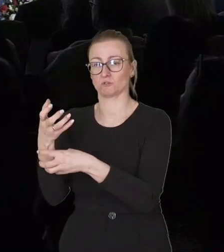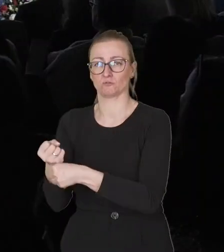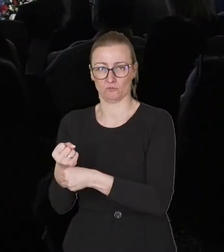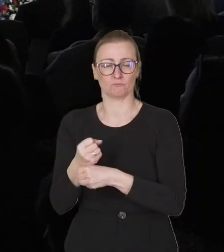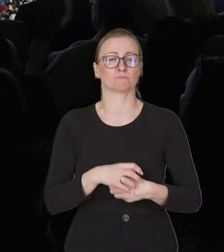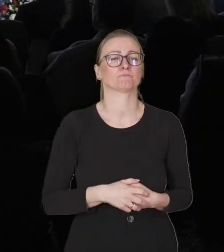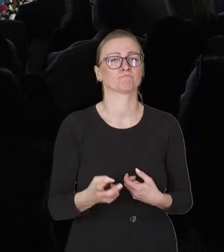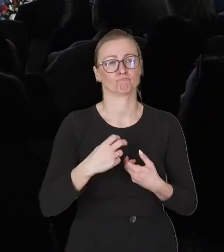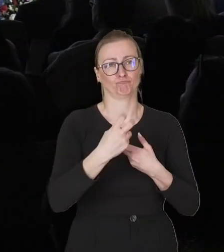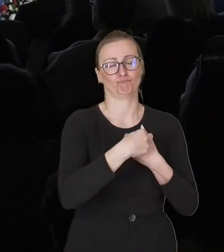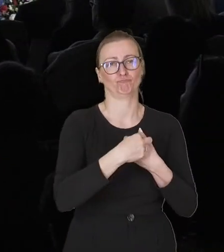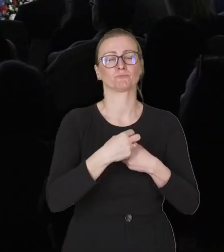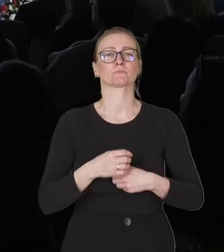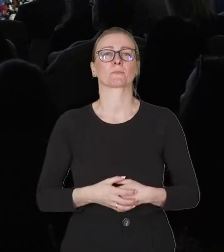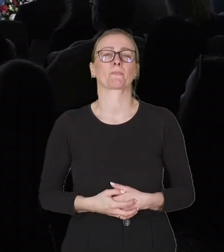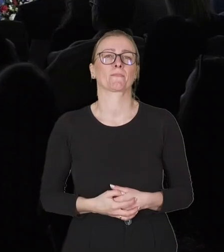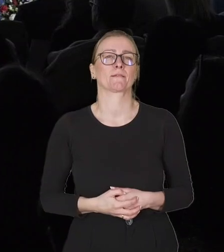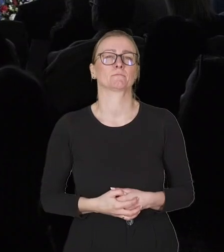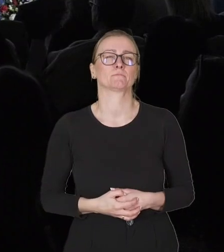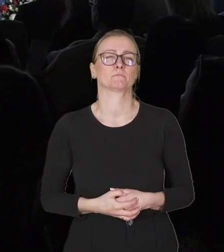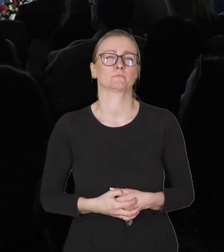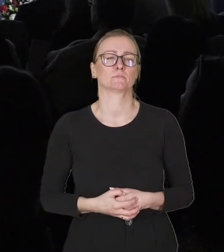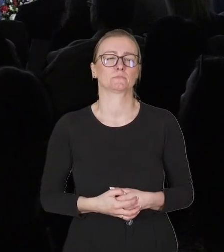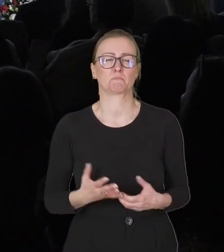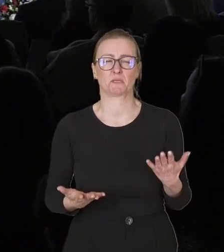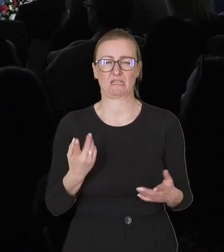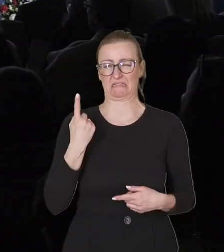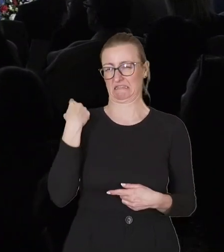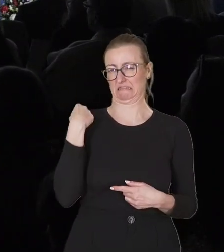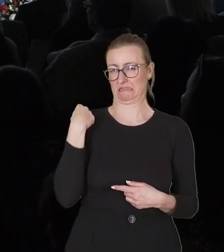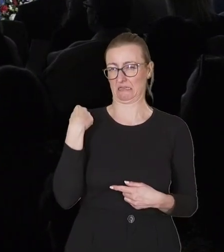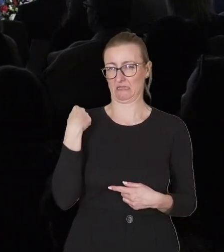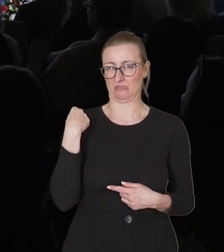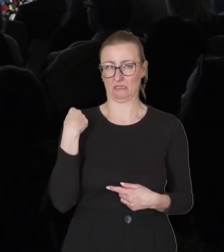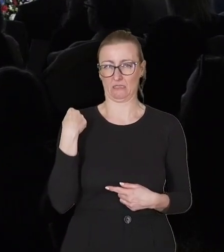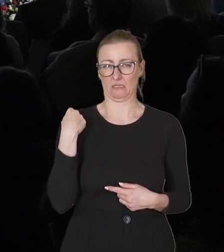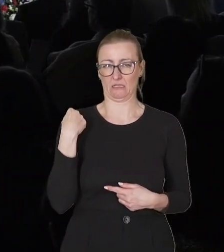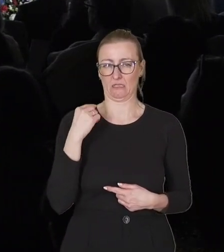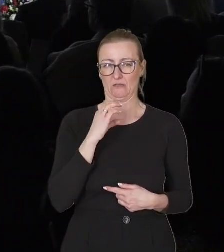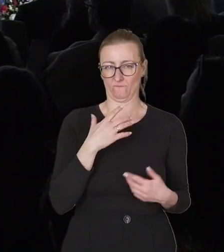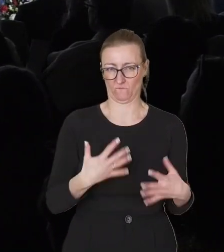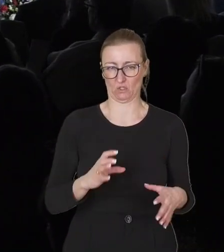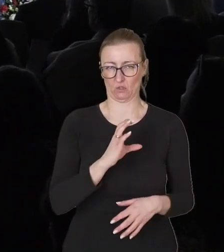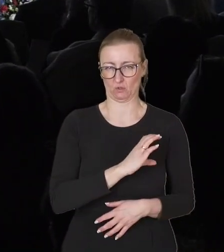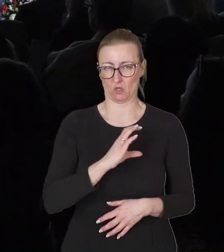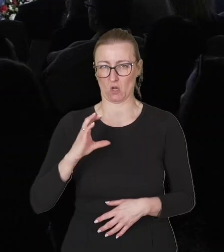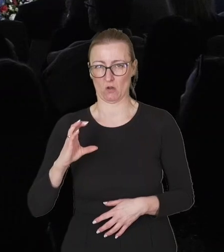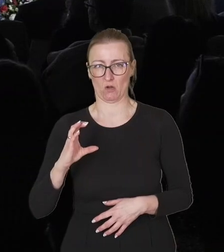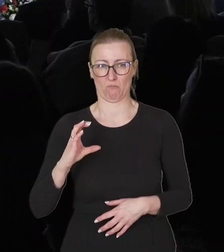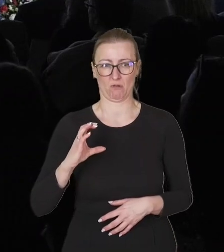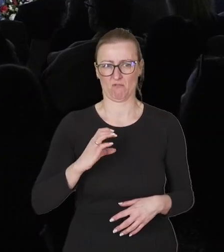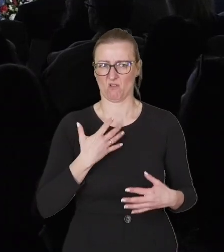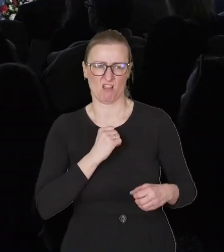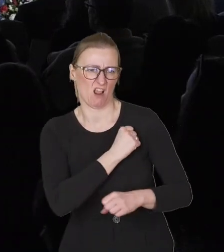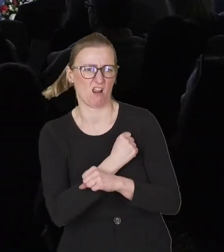Just yesterday, the Commission has launched with the new impetus, the new document, which was also referred today